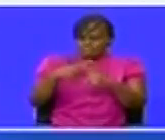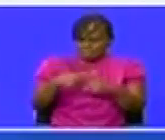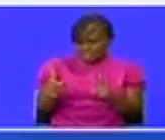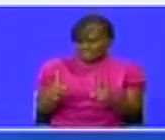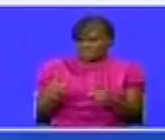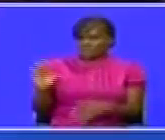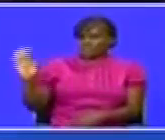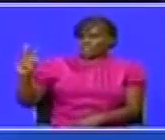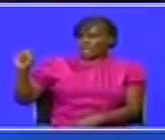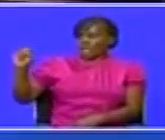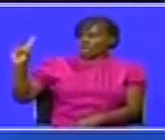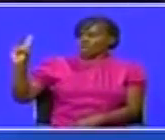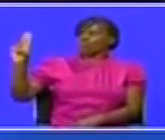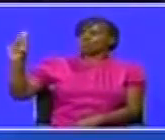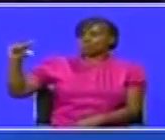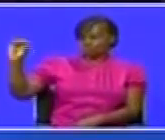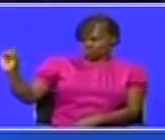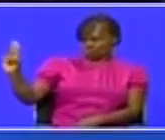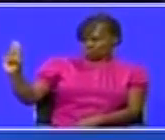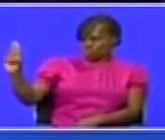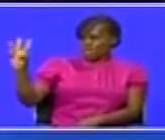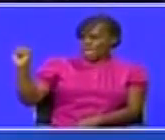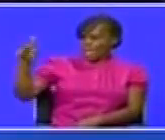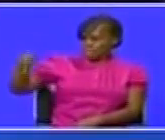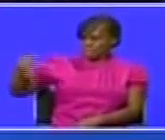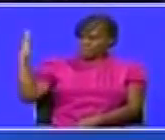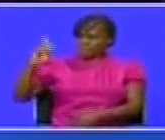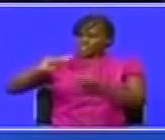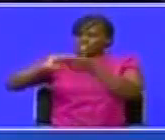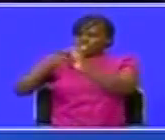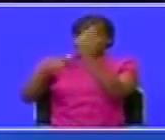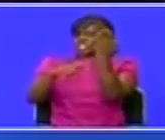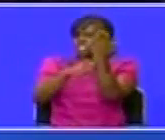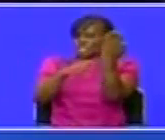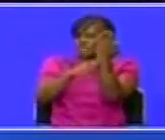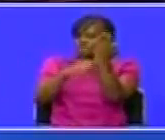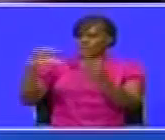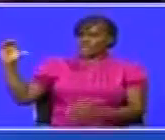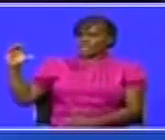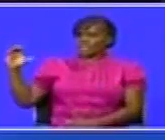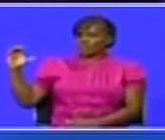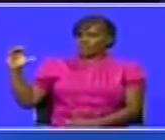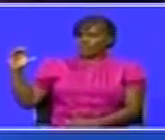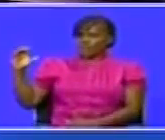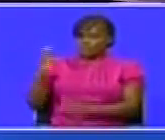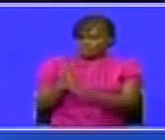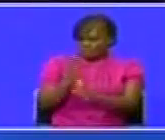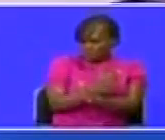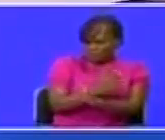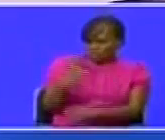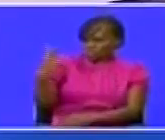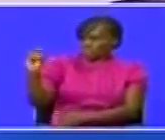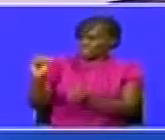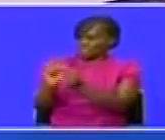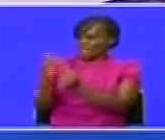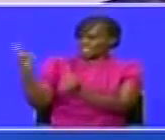Ferdinand Ndungu Waititu. The Kabete member of parliament changed his name to Clifford Ndungu Waititu in the run-up to the